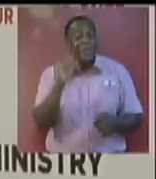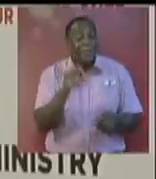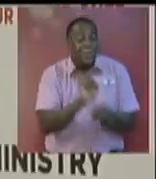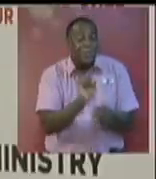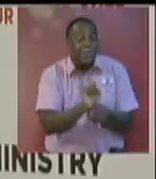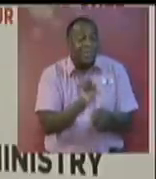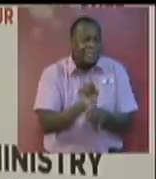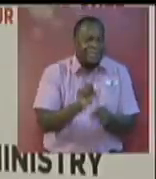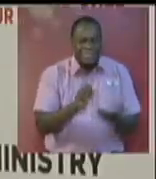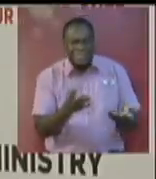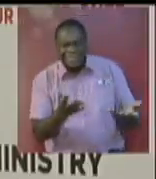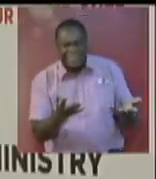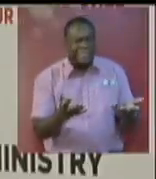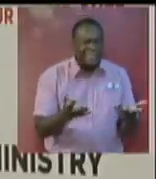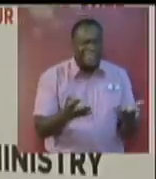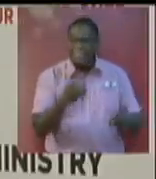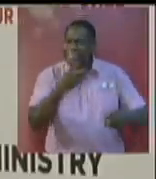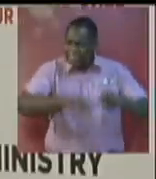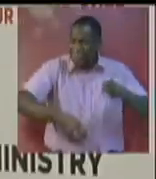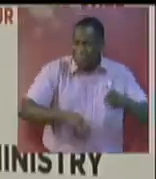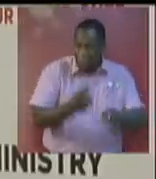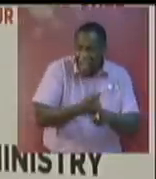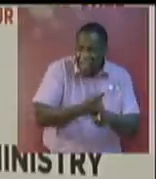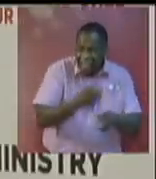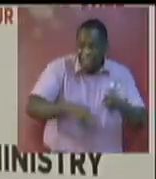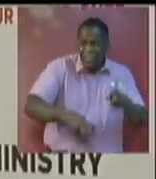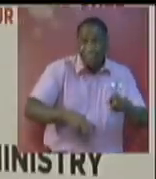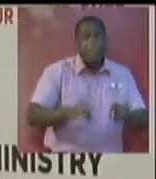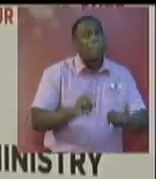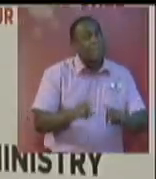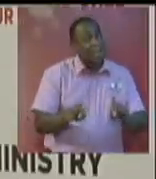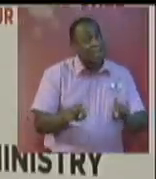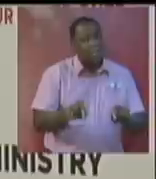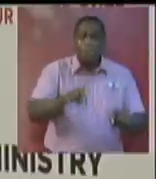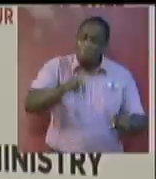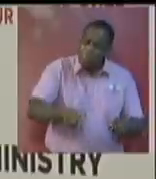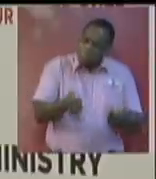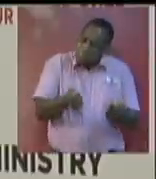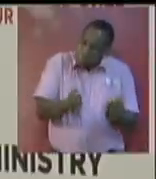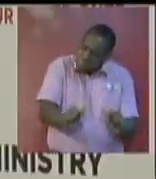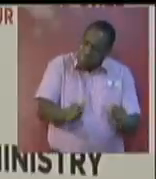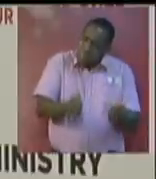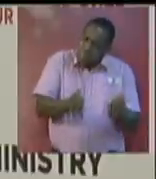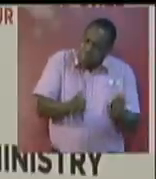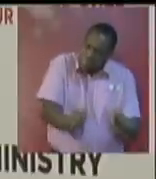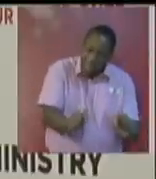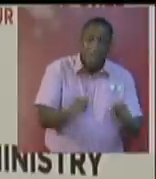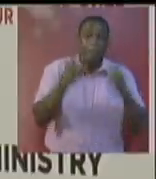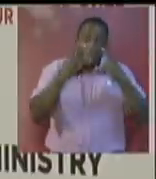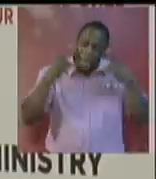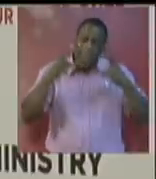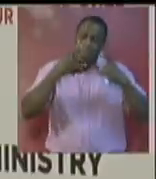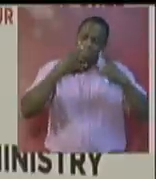to do, but you have to make a consistent effort to keep your mask on at all